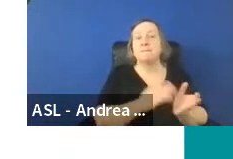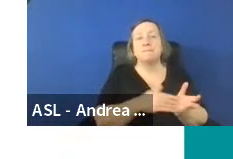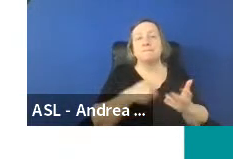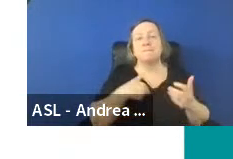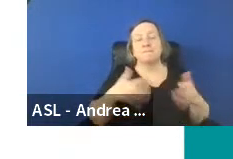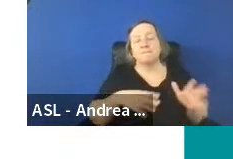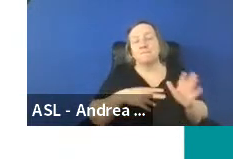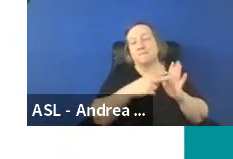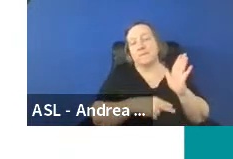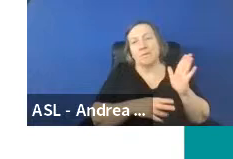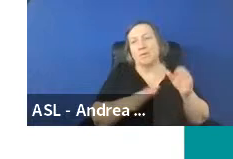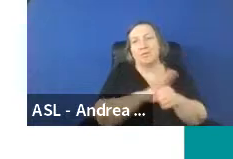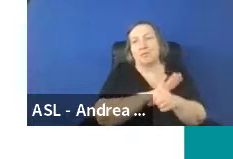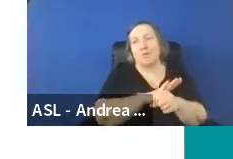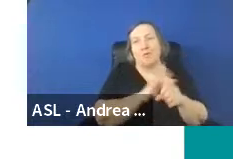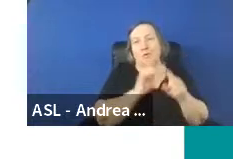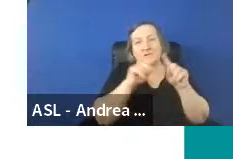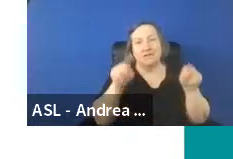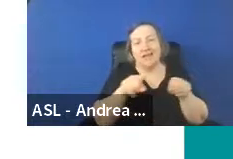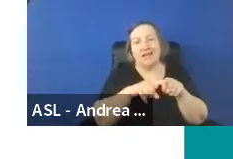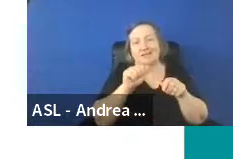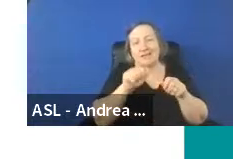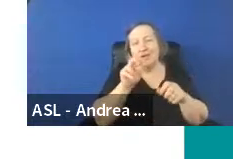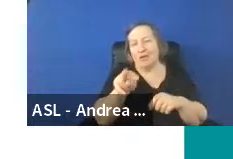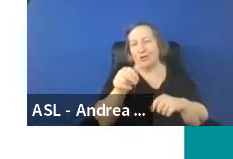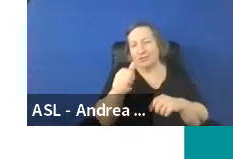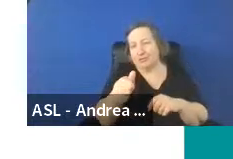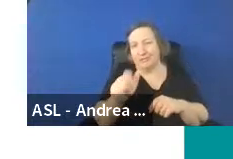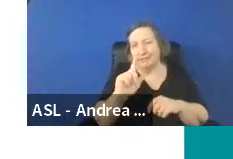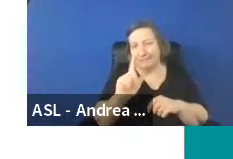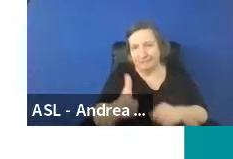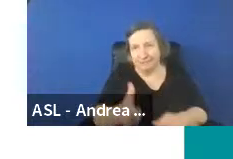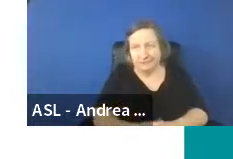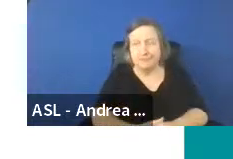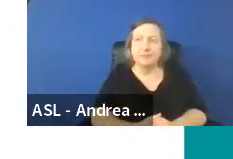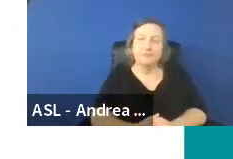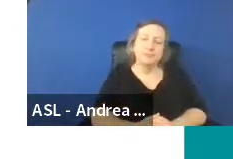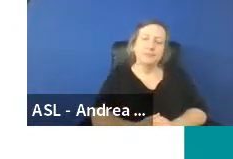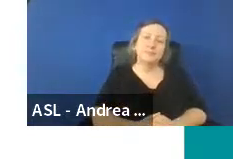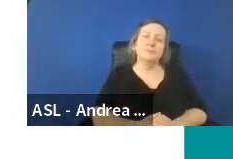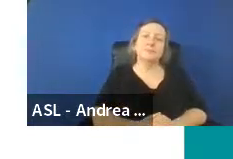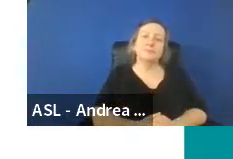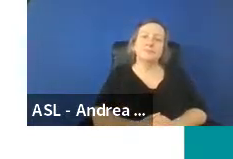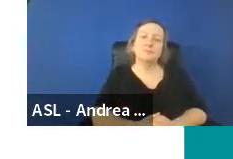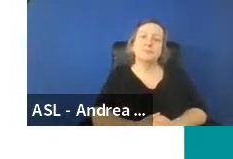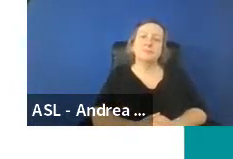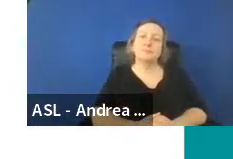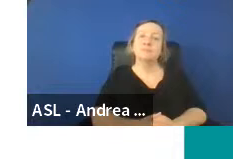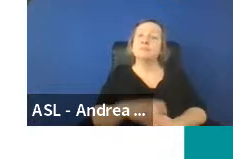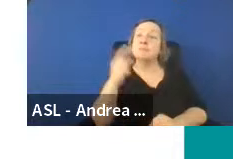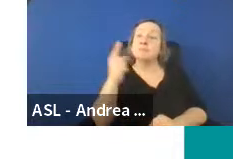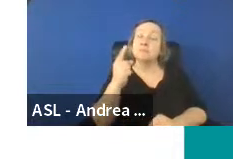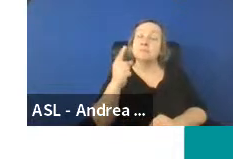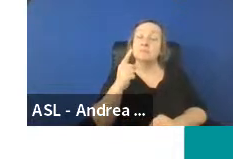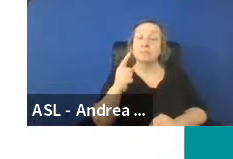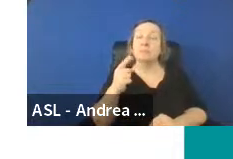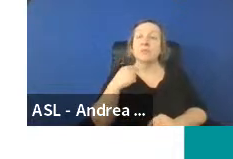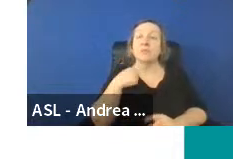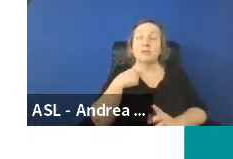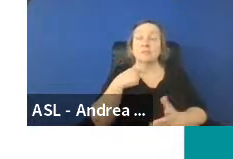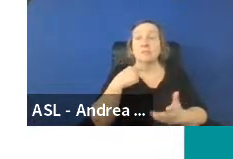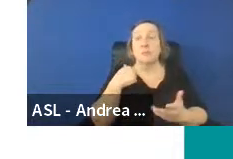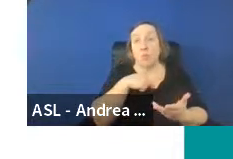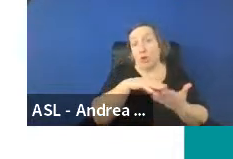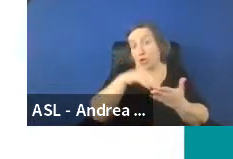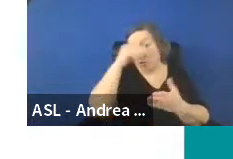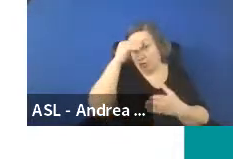read through the slide. I'll let you take a look at those on your own time. But one thing that was a big takeaway from these